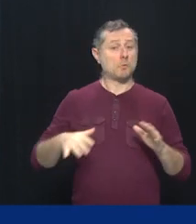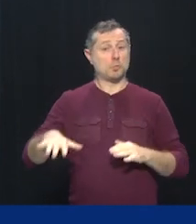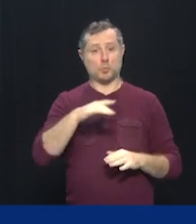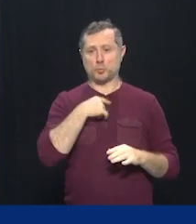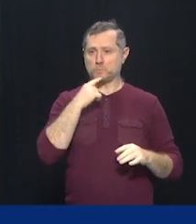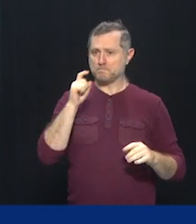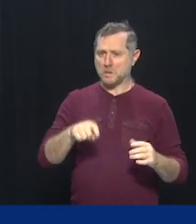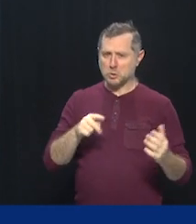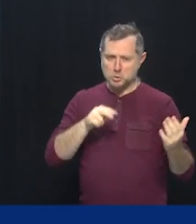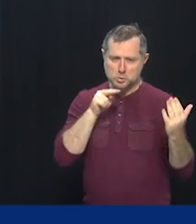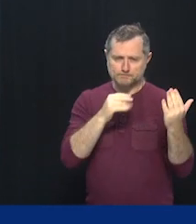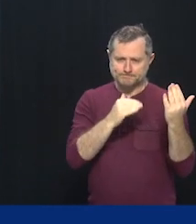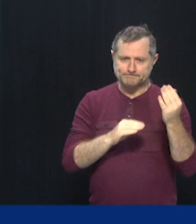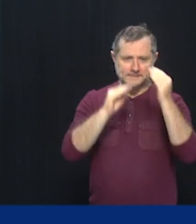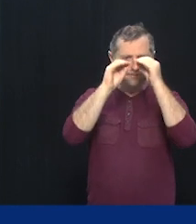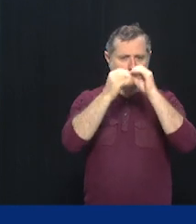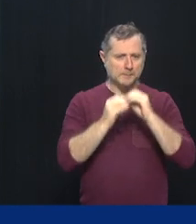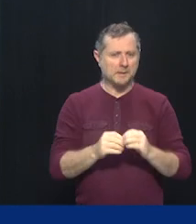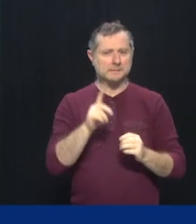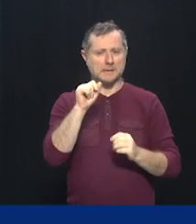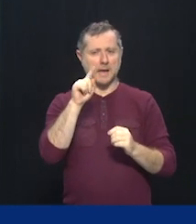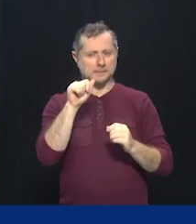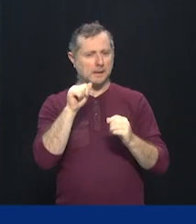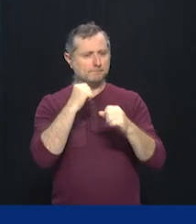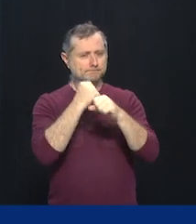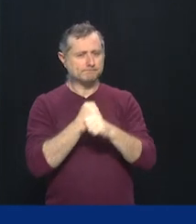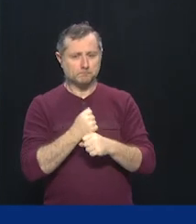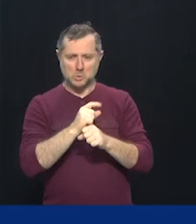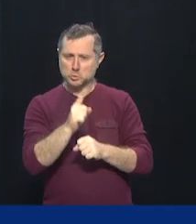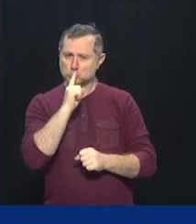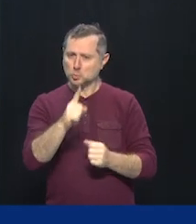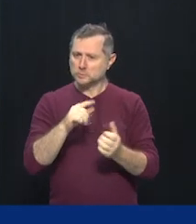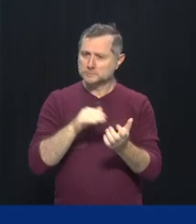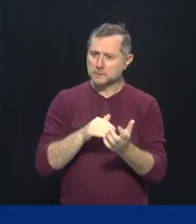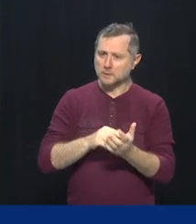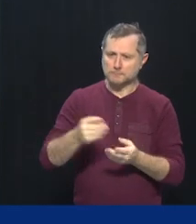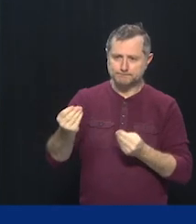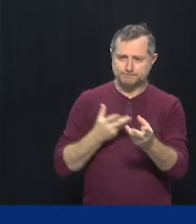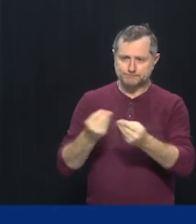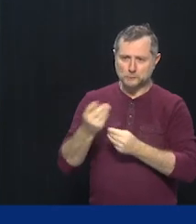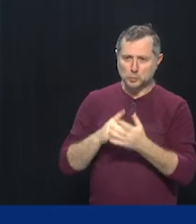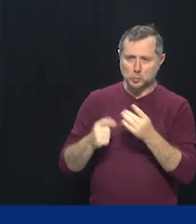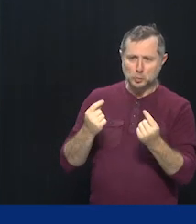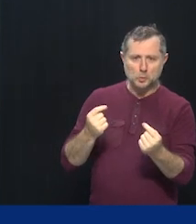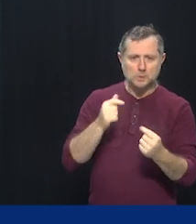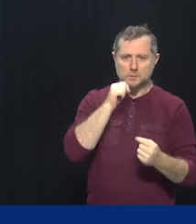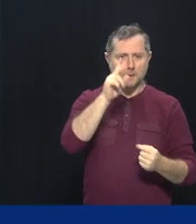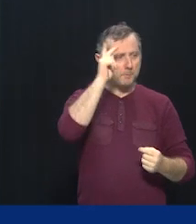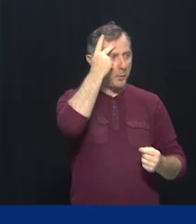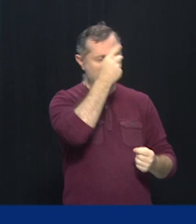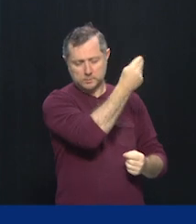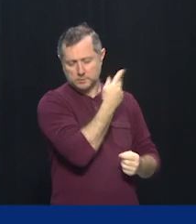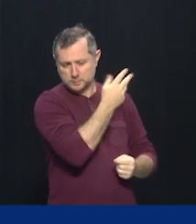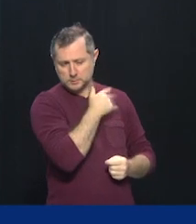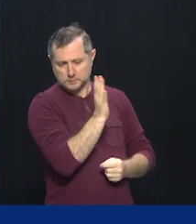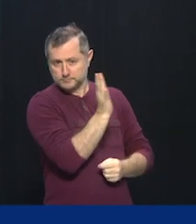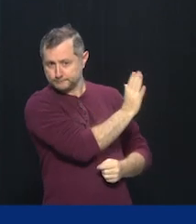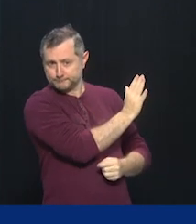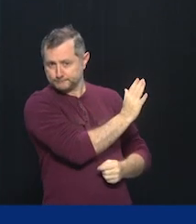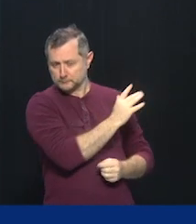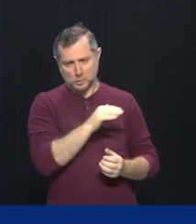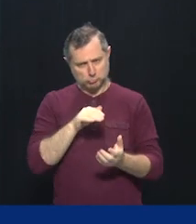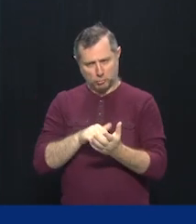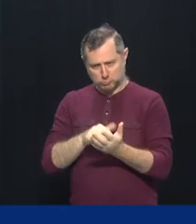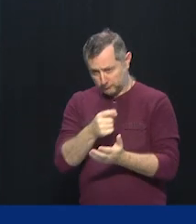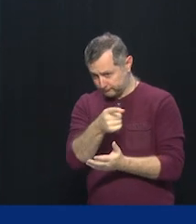we had the doctors telling us what to do, not the political side. We focused on the numbers and how to get it done. So thank you for all you did as